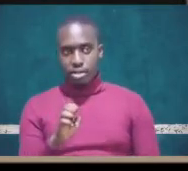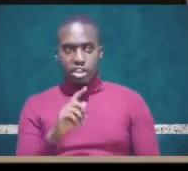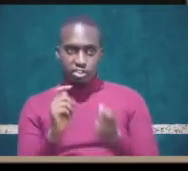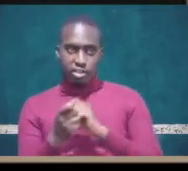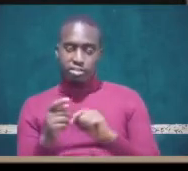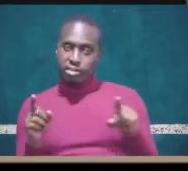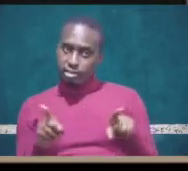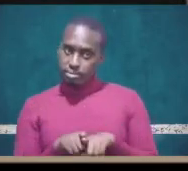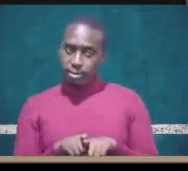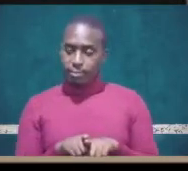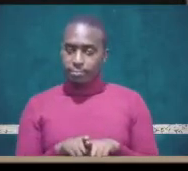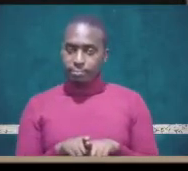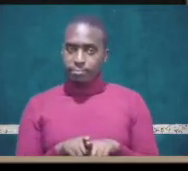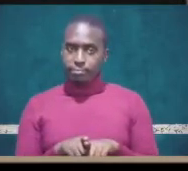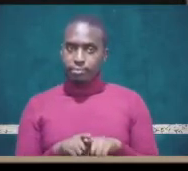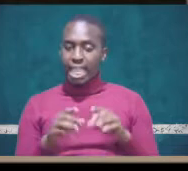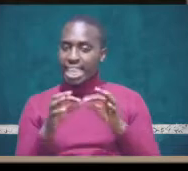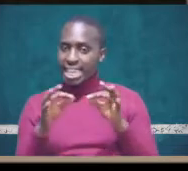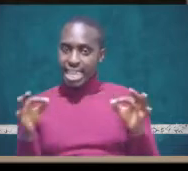as the length